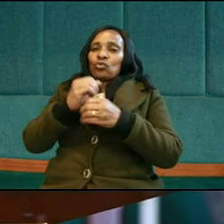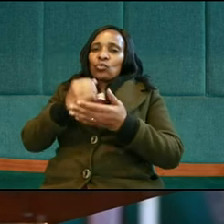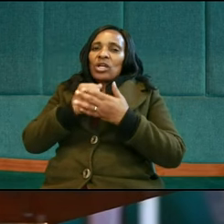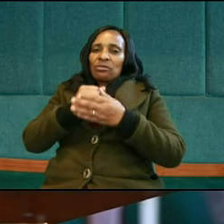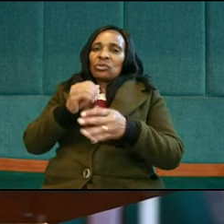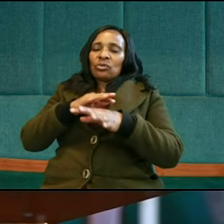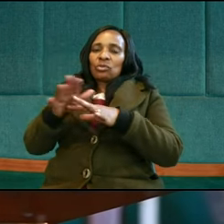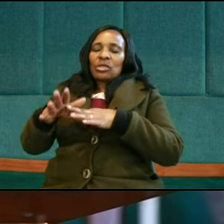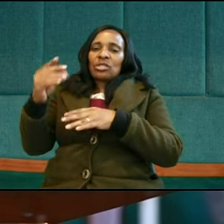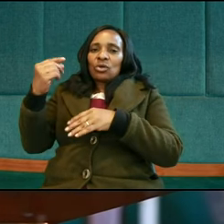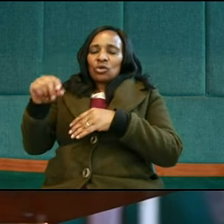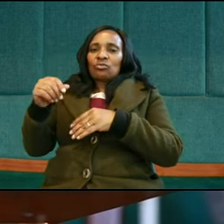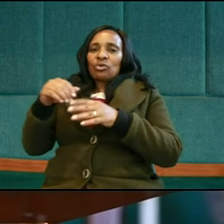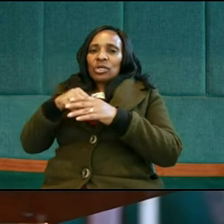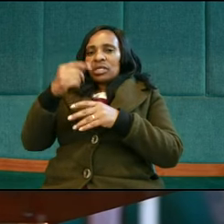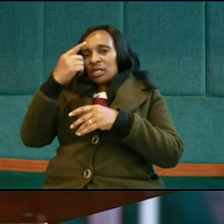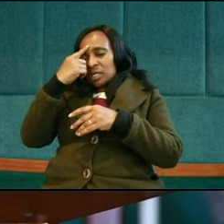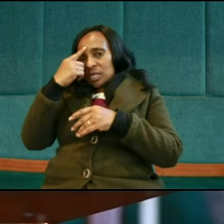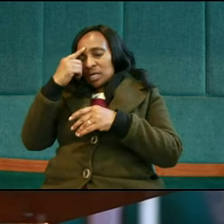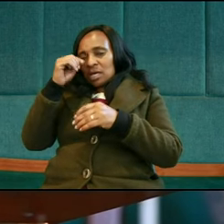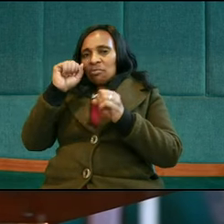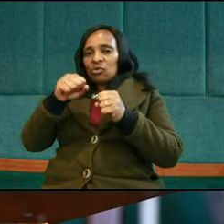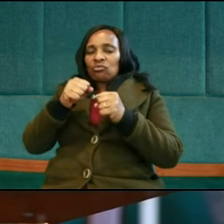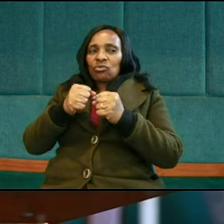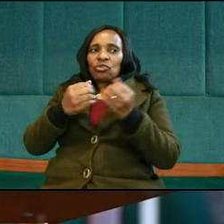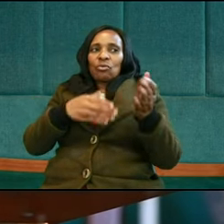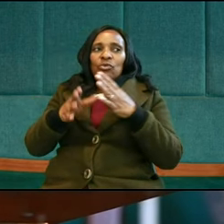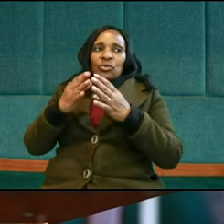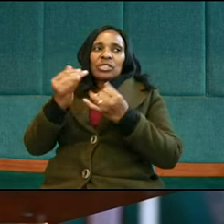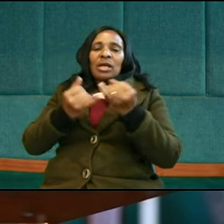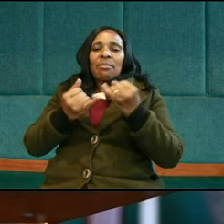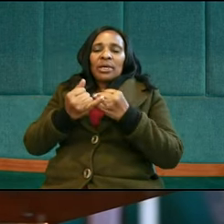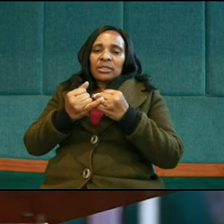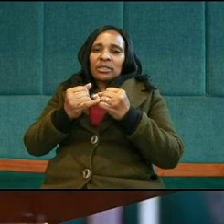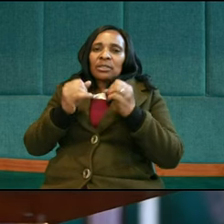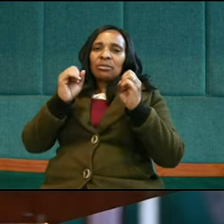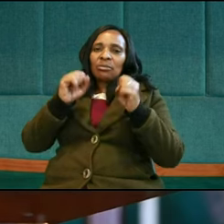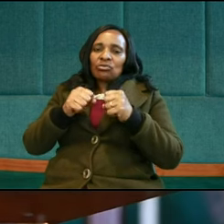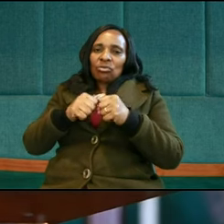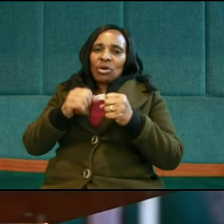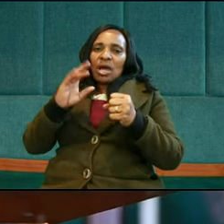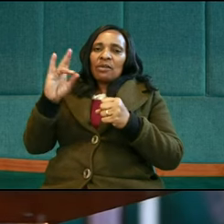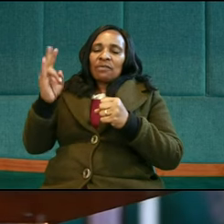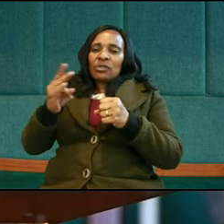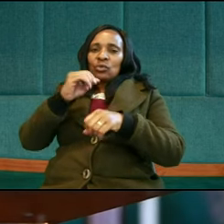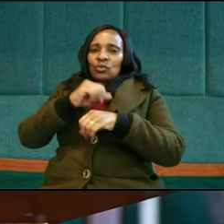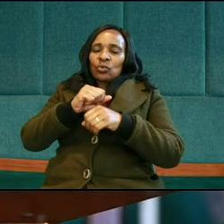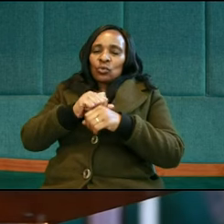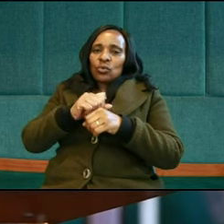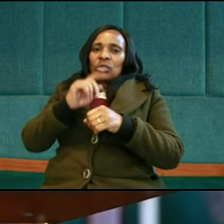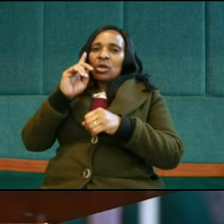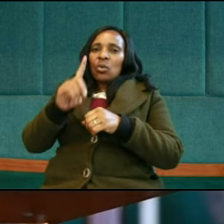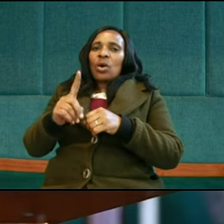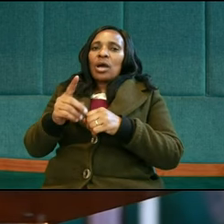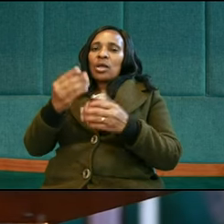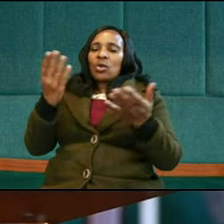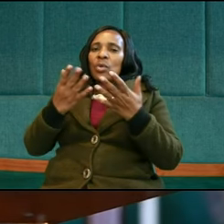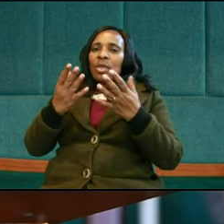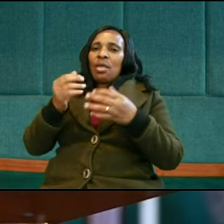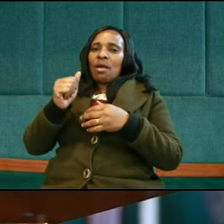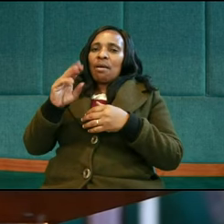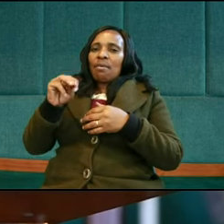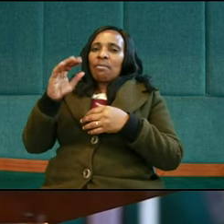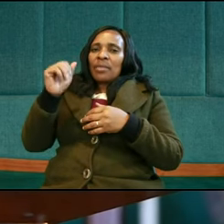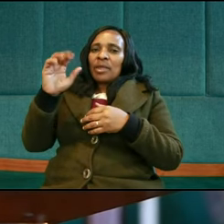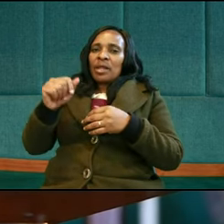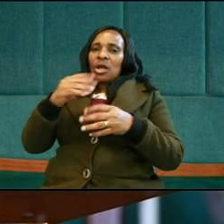in India and Nepal. 7 of the 10, 13 Sabbath projects involve Adventist school, like the one where Amira studies. Thank